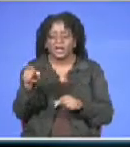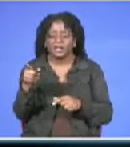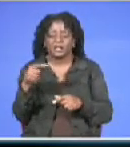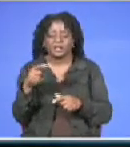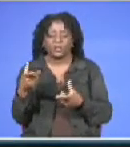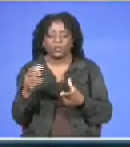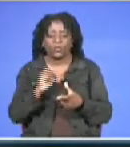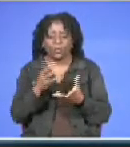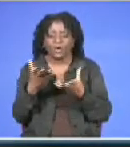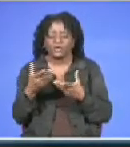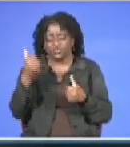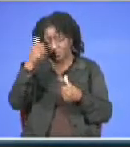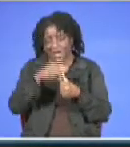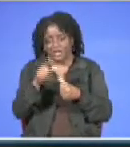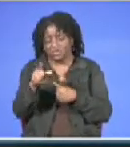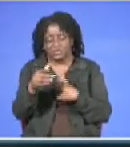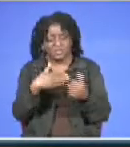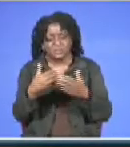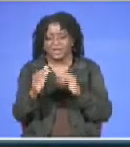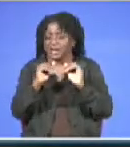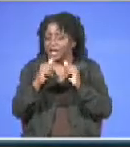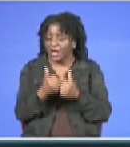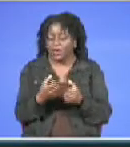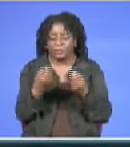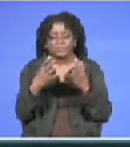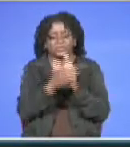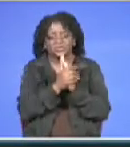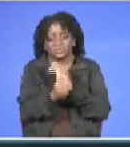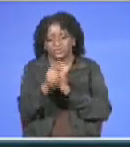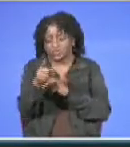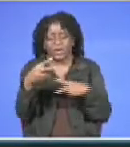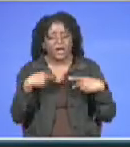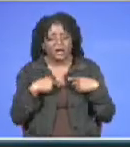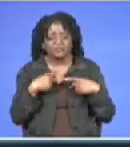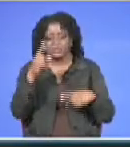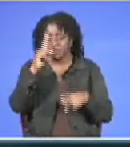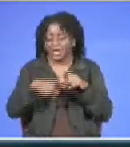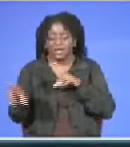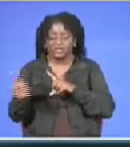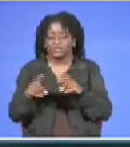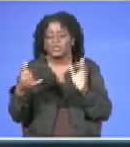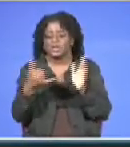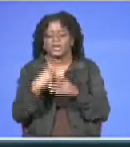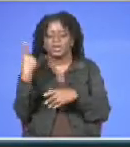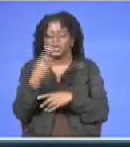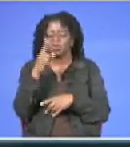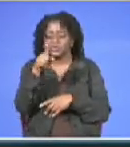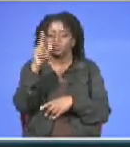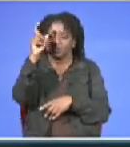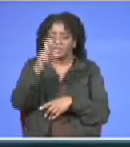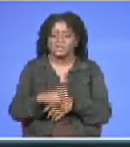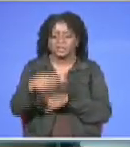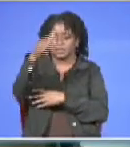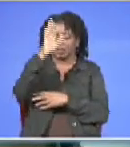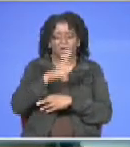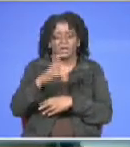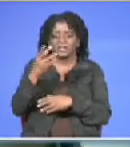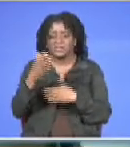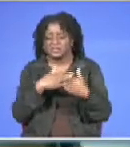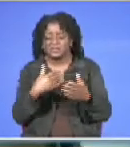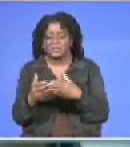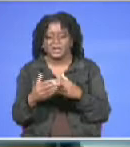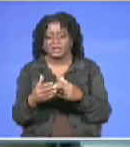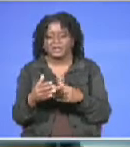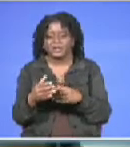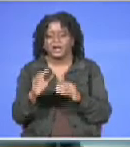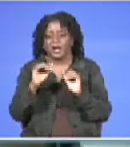you are, you can't do it on your own. You need God. Oh God, I don't care how gifted God